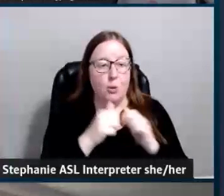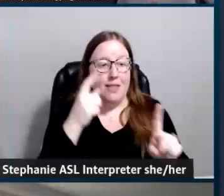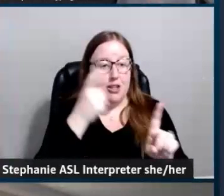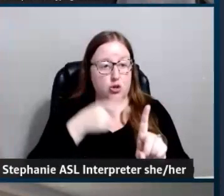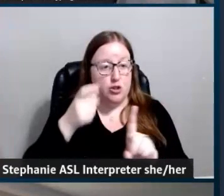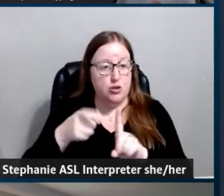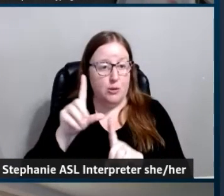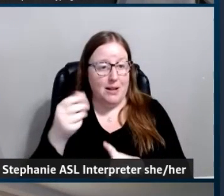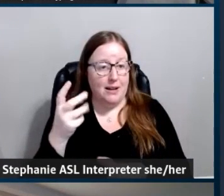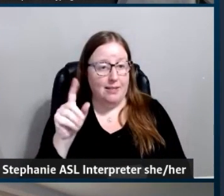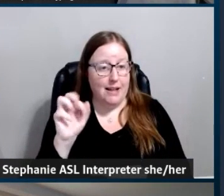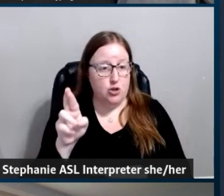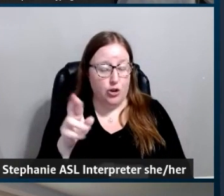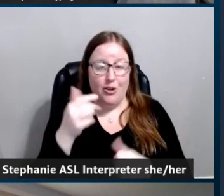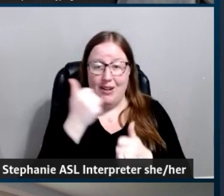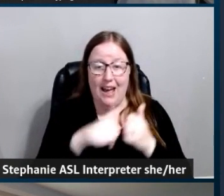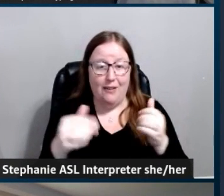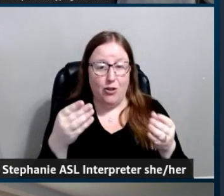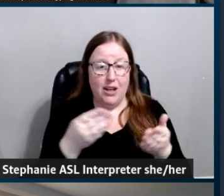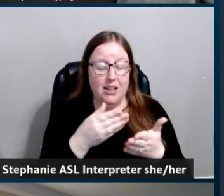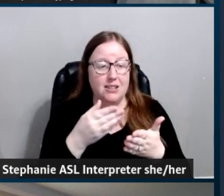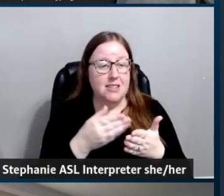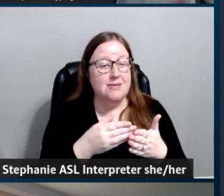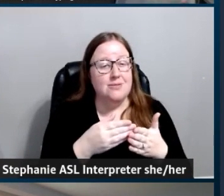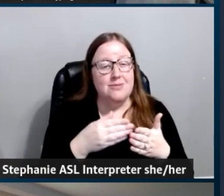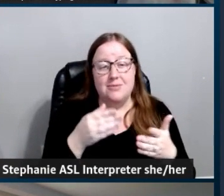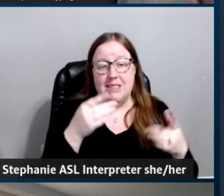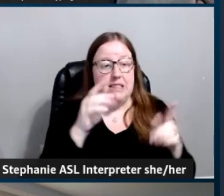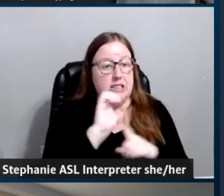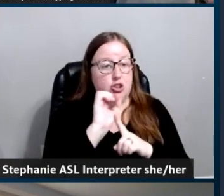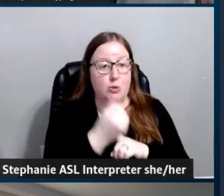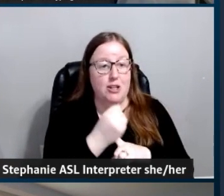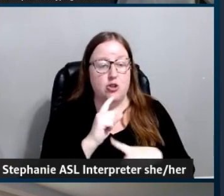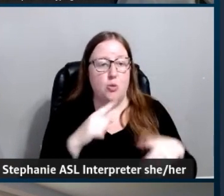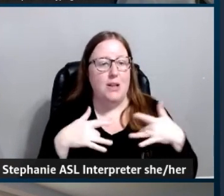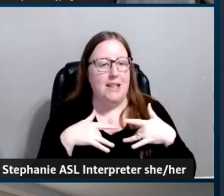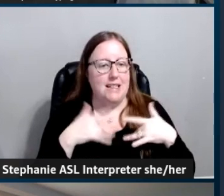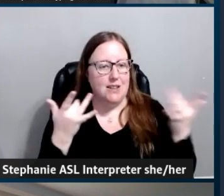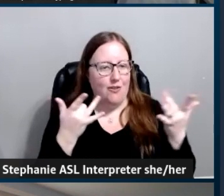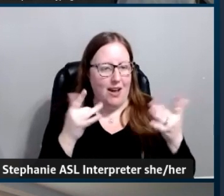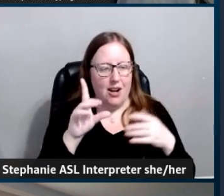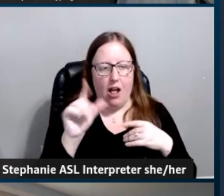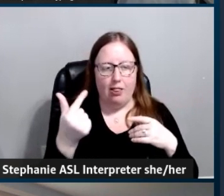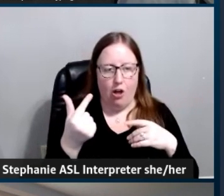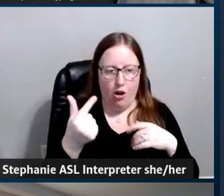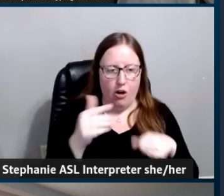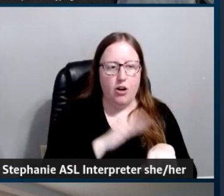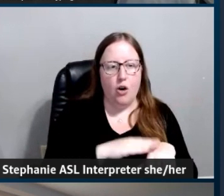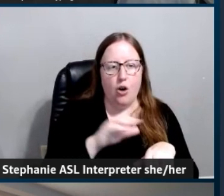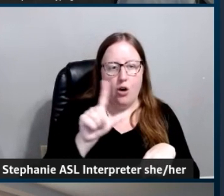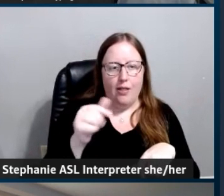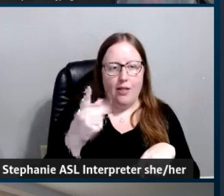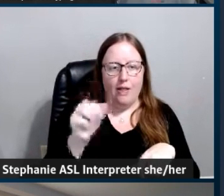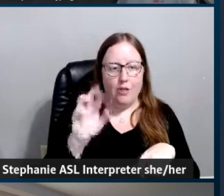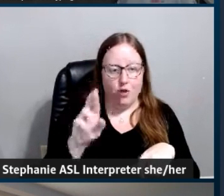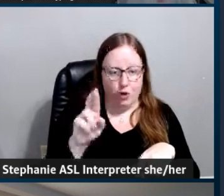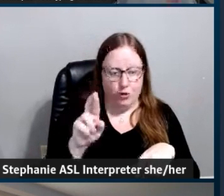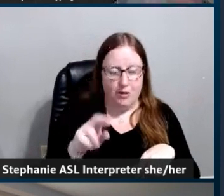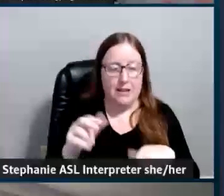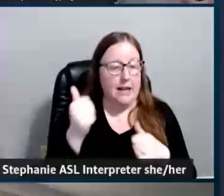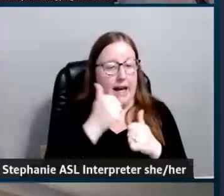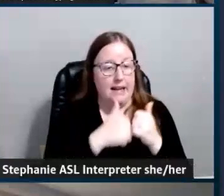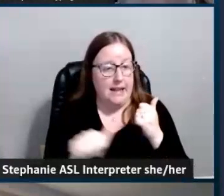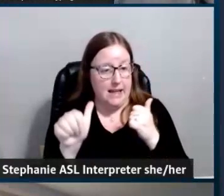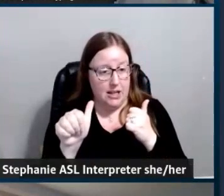that every transaction is really an event, a log on the ledger, and each one of these